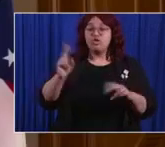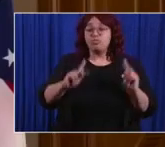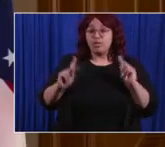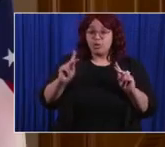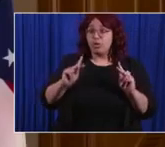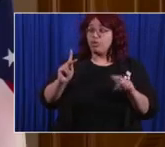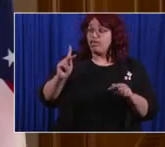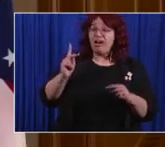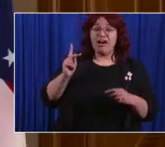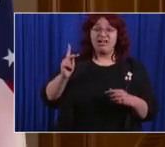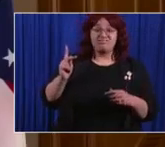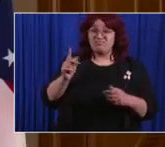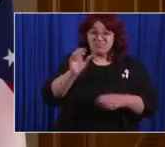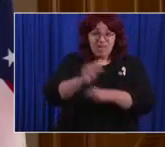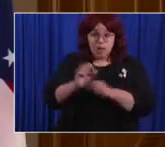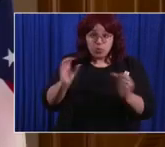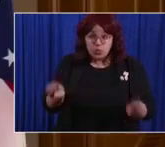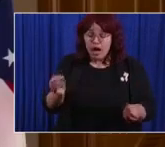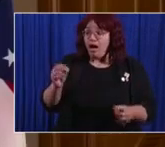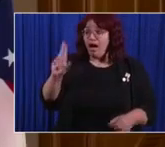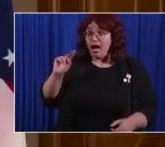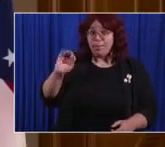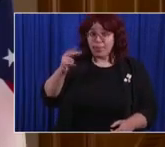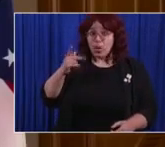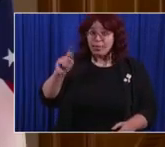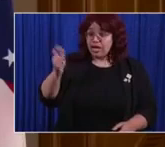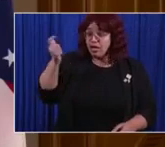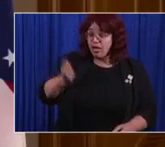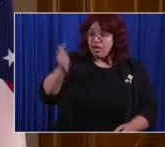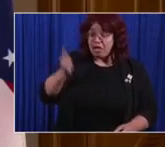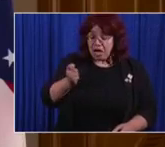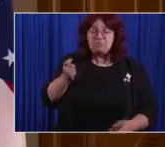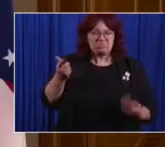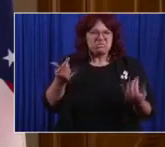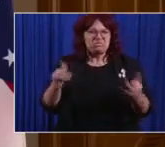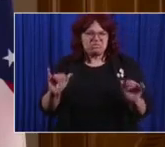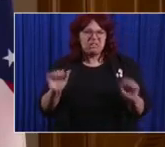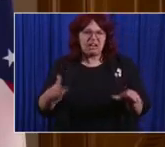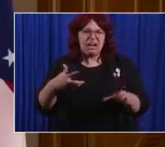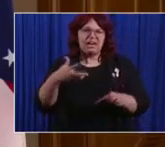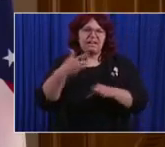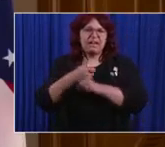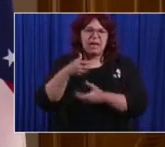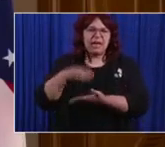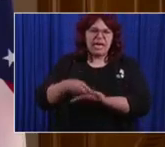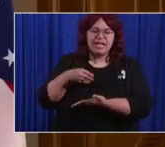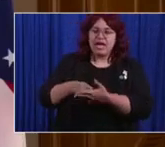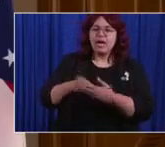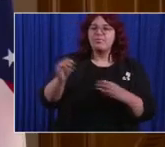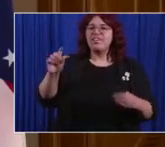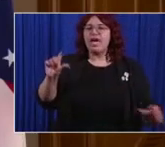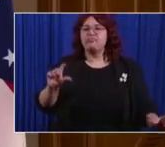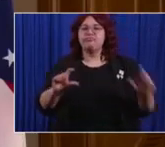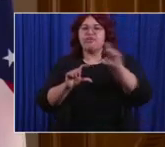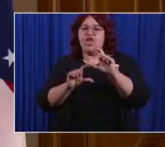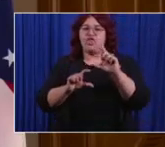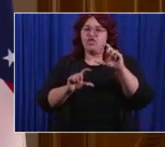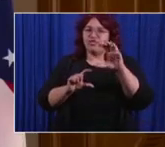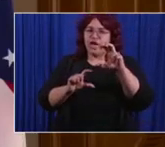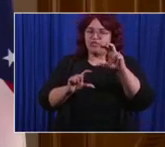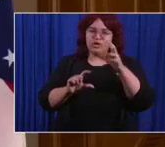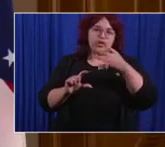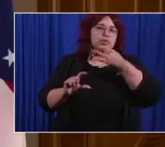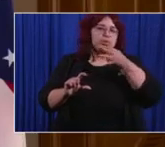is if you look at how we do unemployment, we are very focused